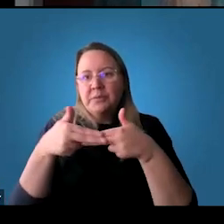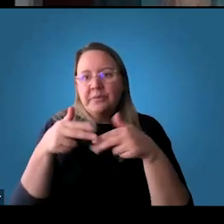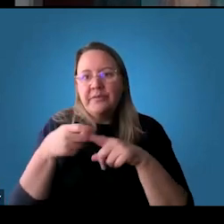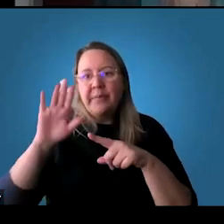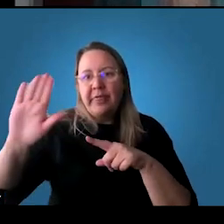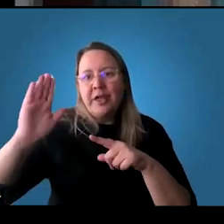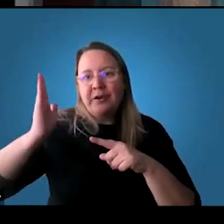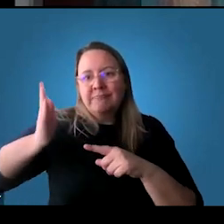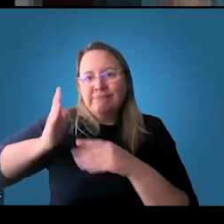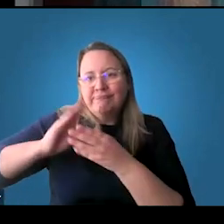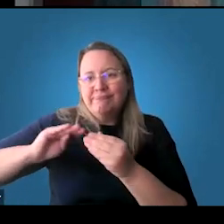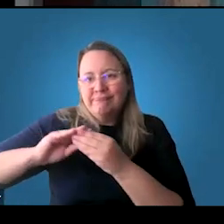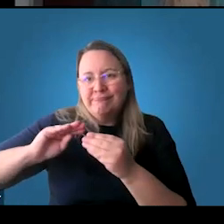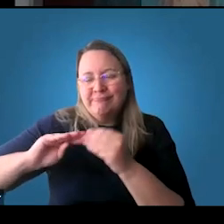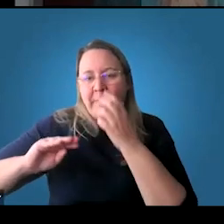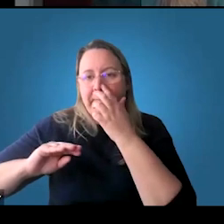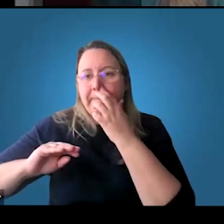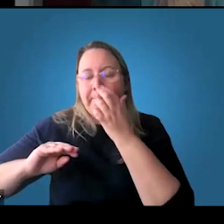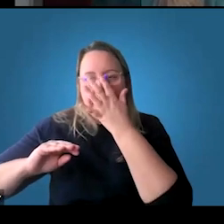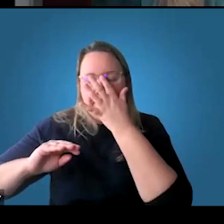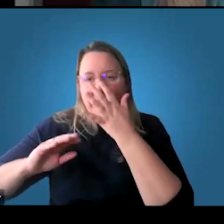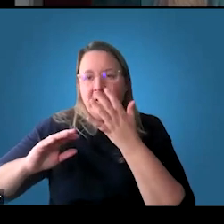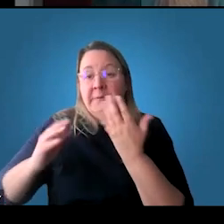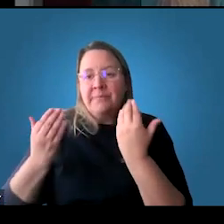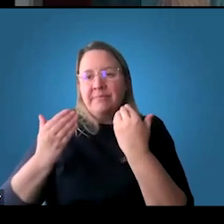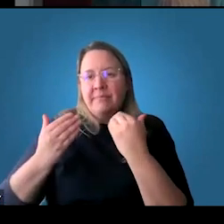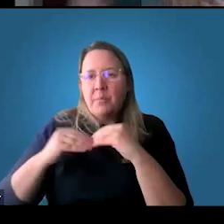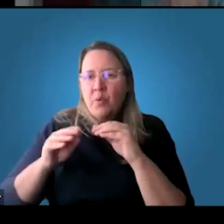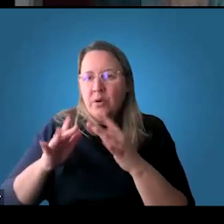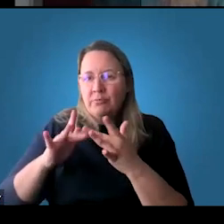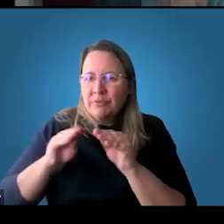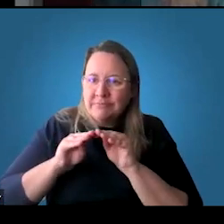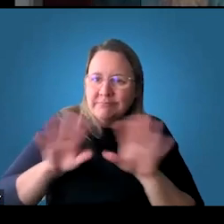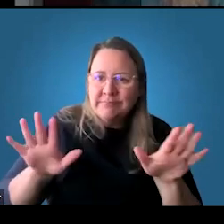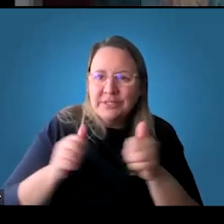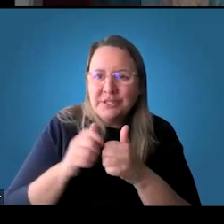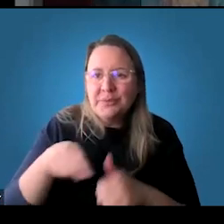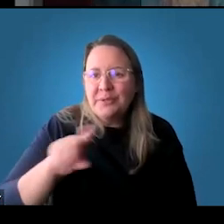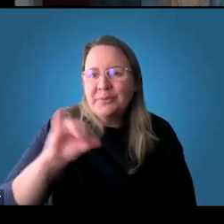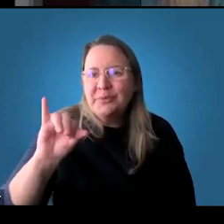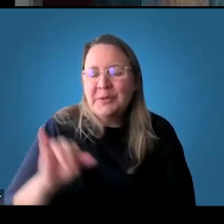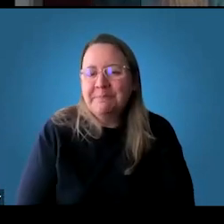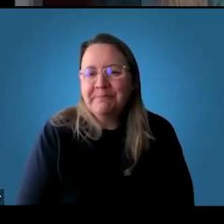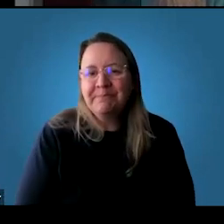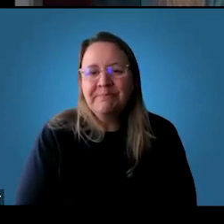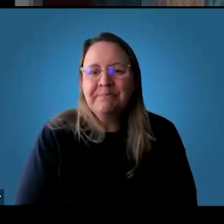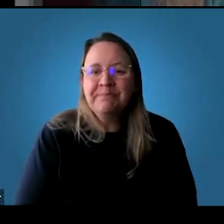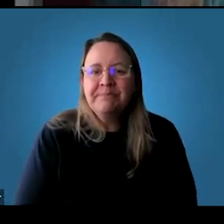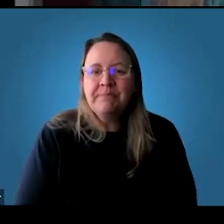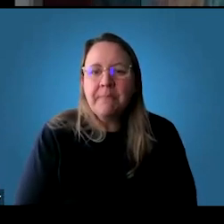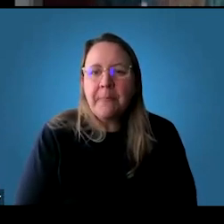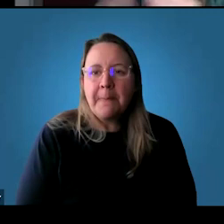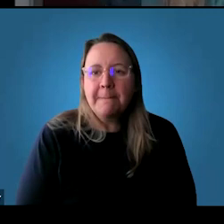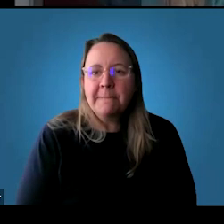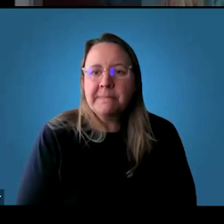keynote presentation so that they can have even more reach by being shared with you all here today. So what you'll